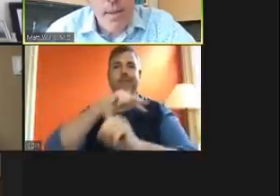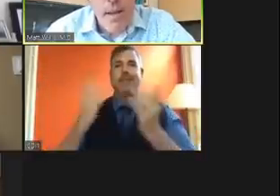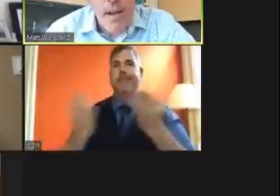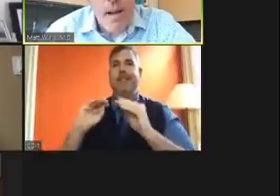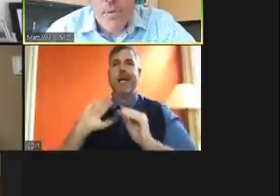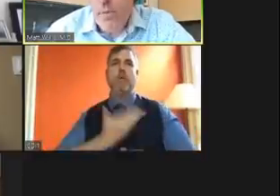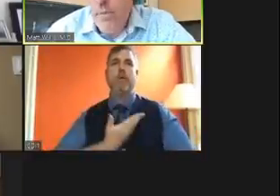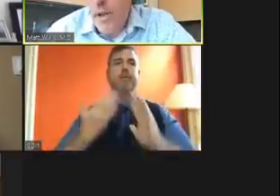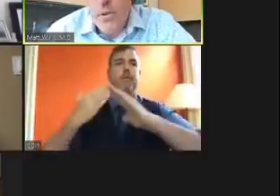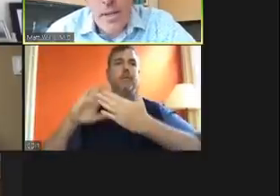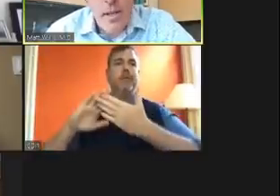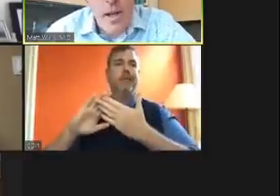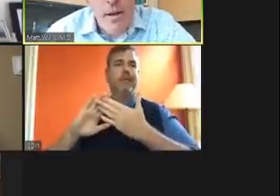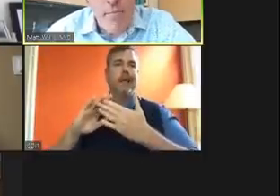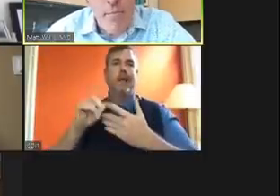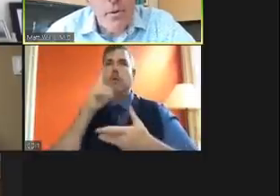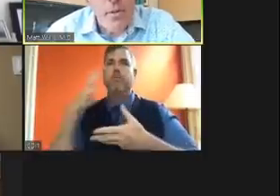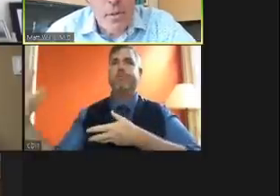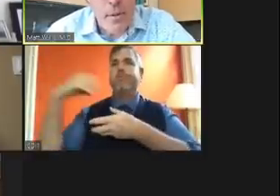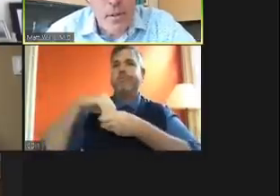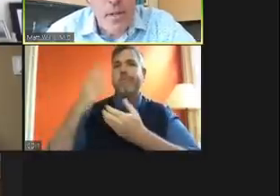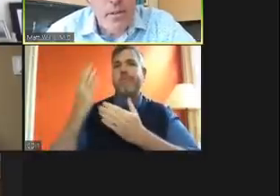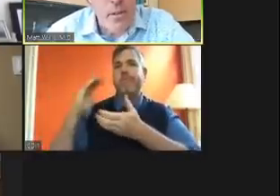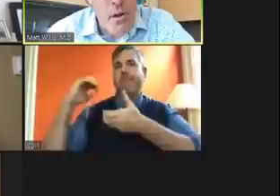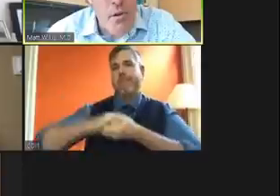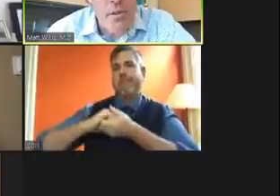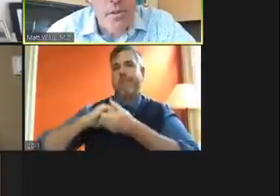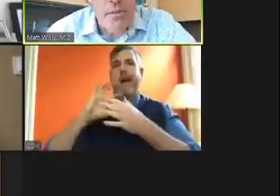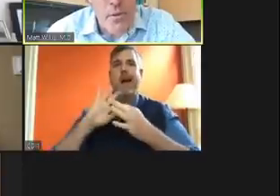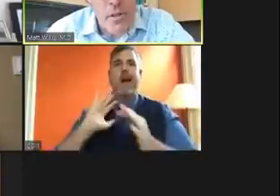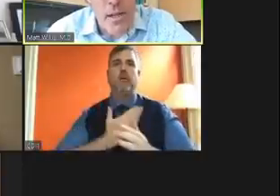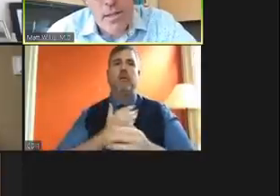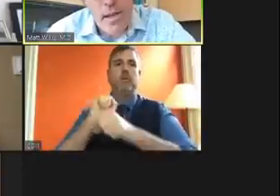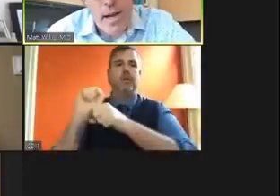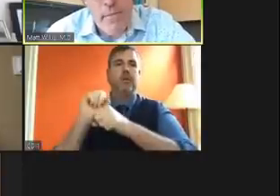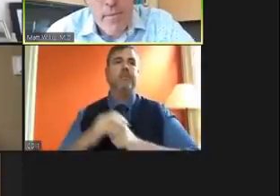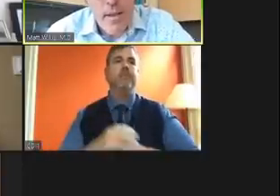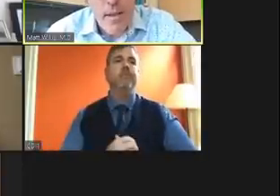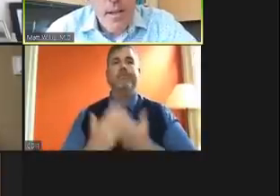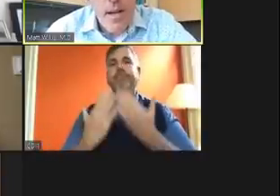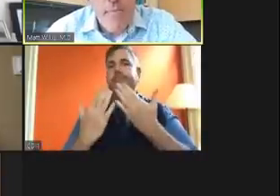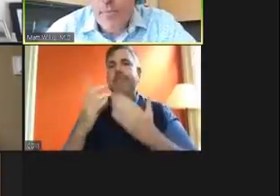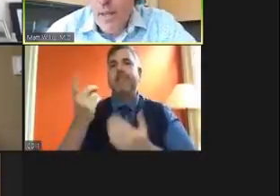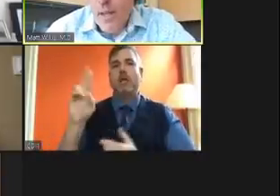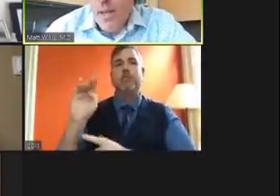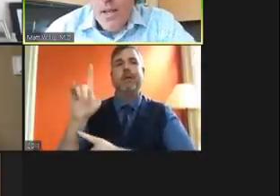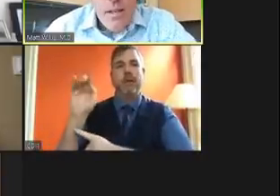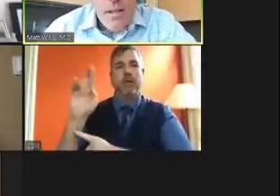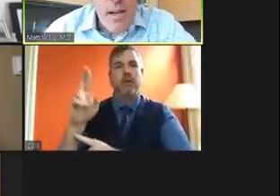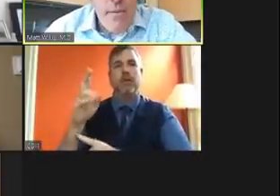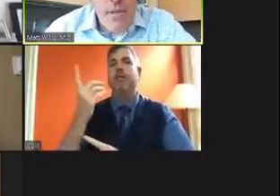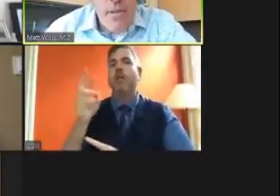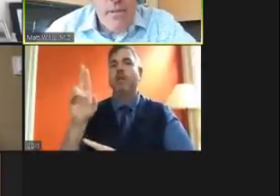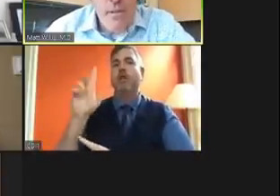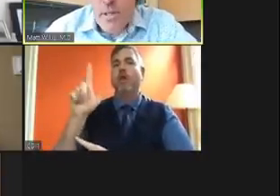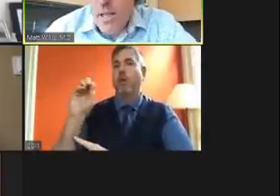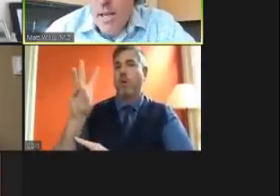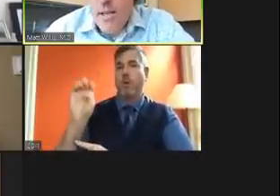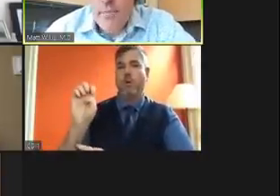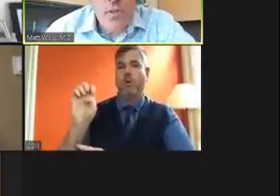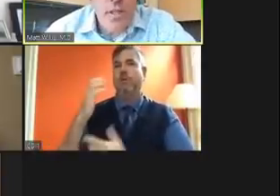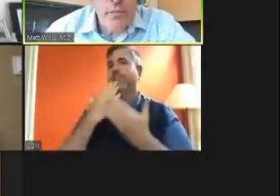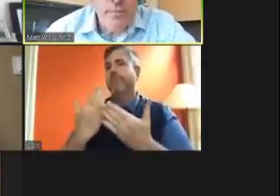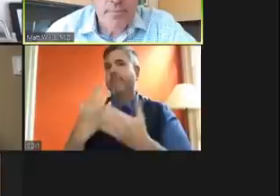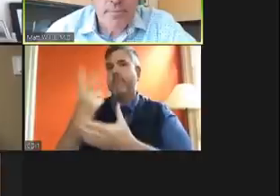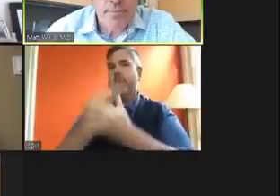response. So I'm valuing both Dr. Miller and Dr. Lowe for joining us today. Can I have the first